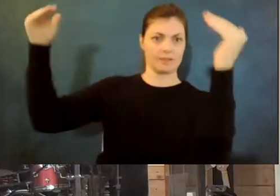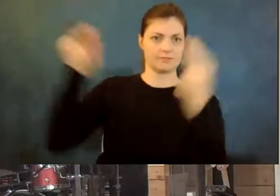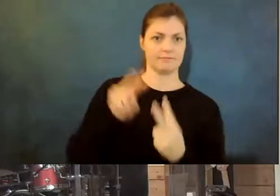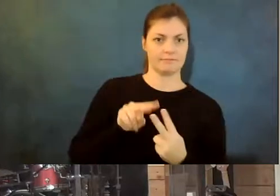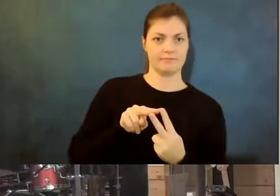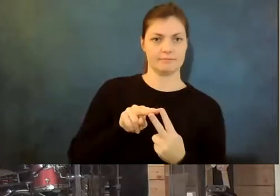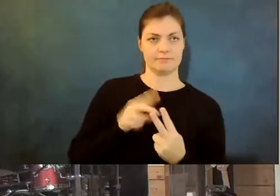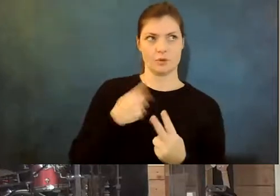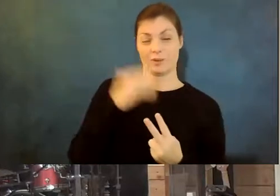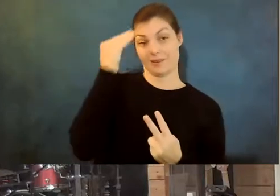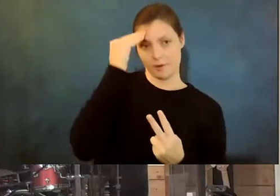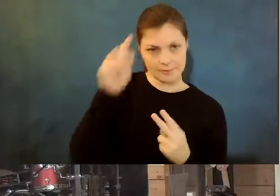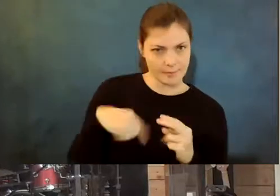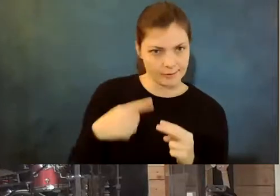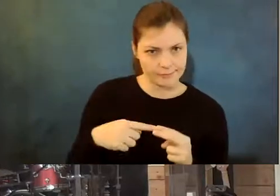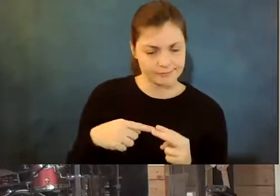well, that we know of,